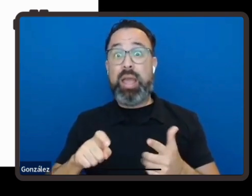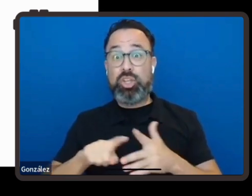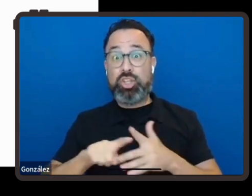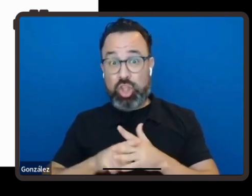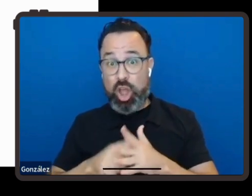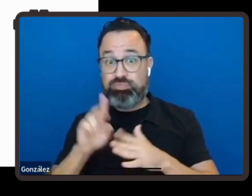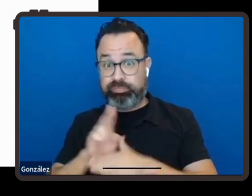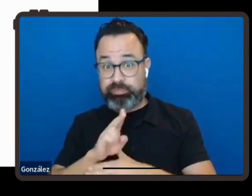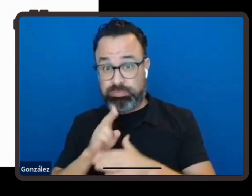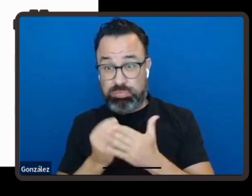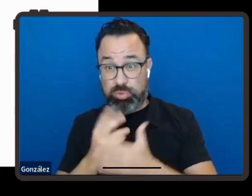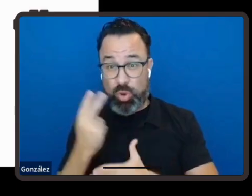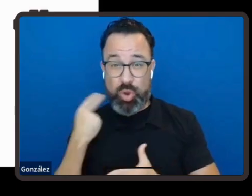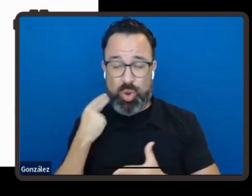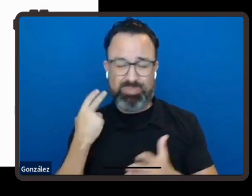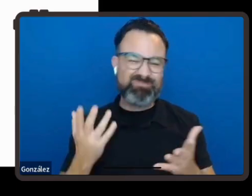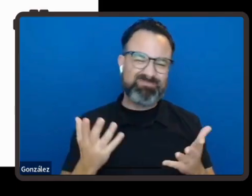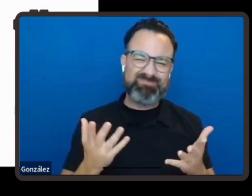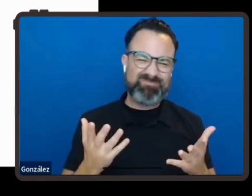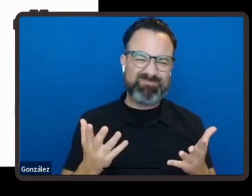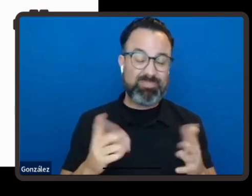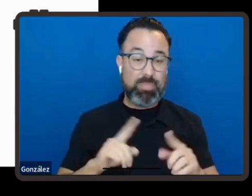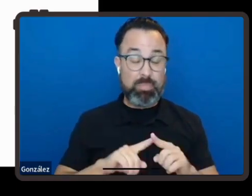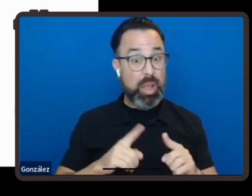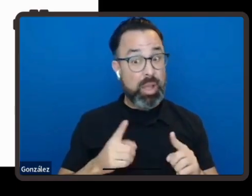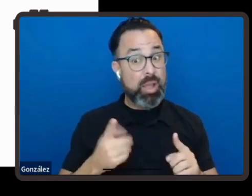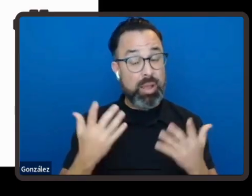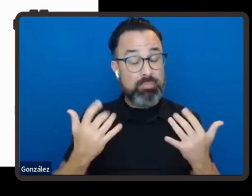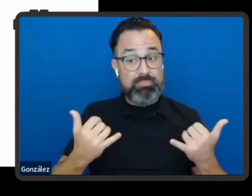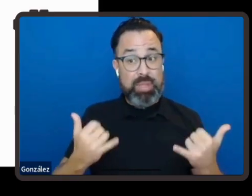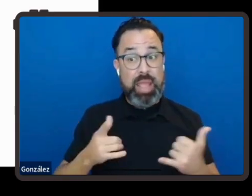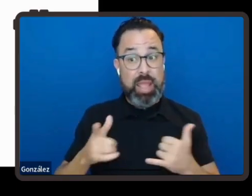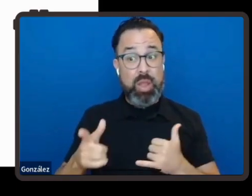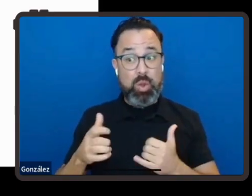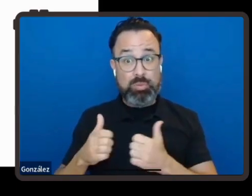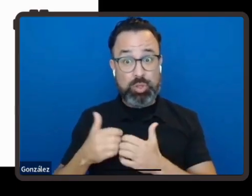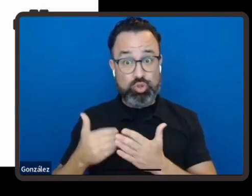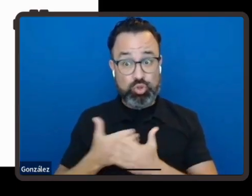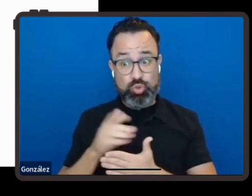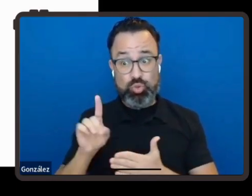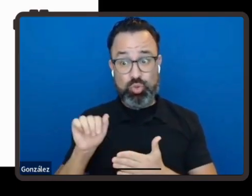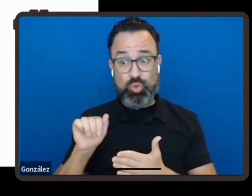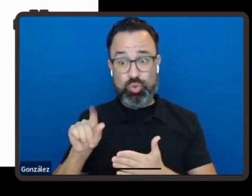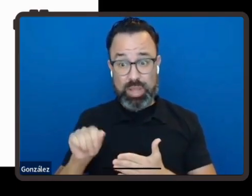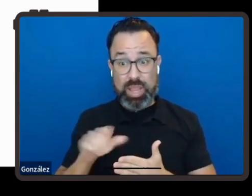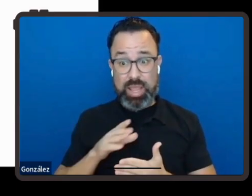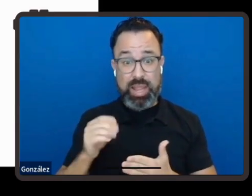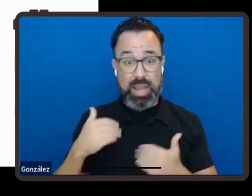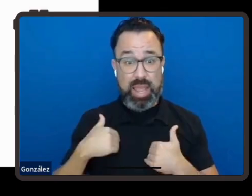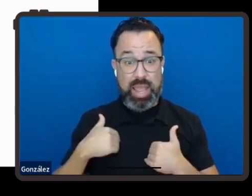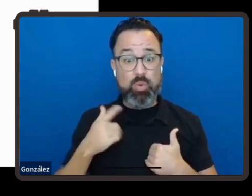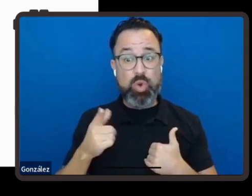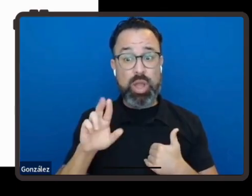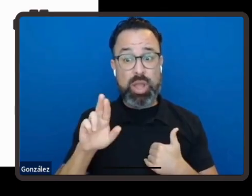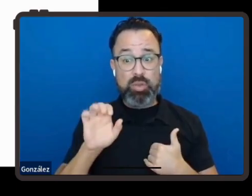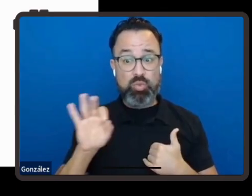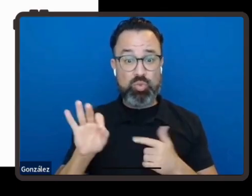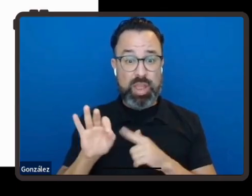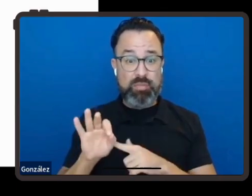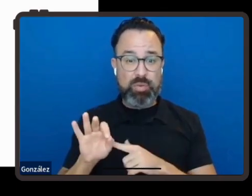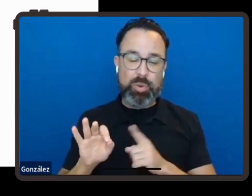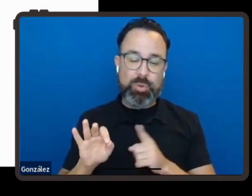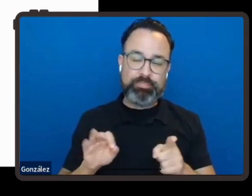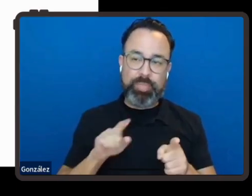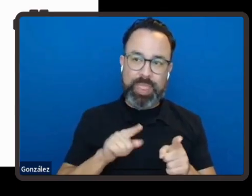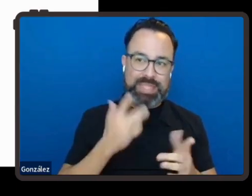and especially with that last reference, there's a very good reference, growth hormone now that's growth hormone deficiency, but they